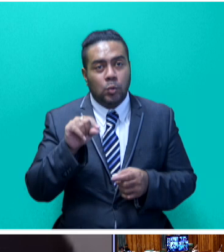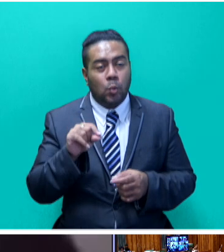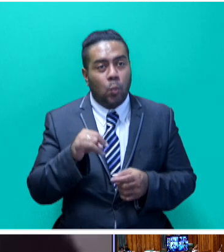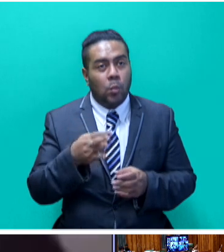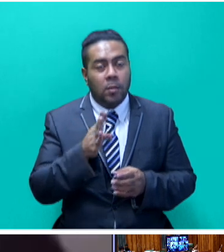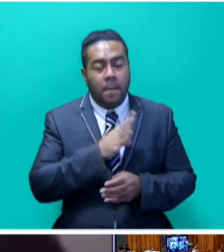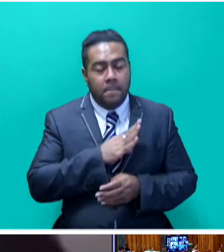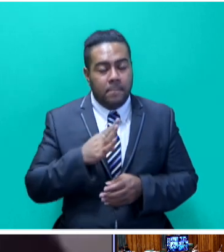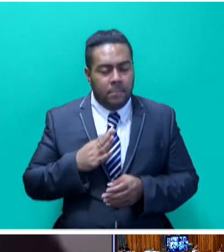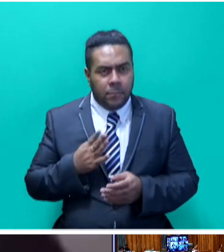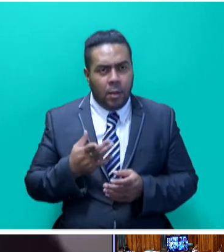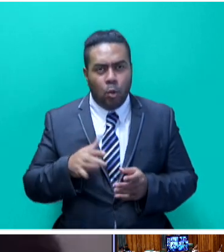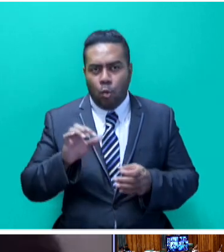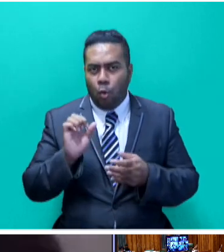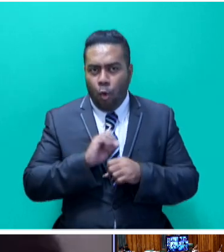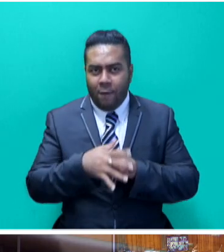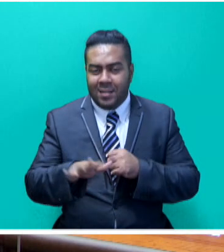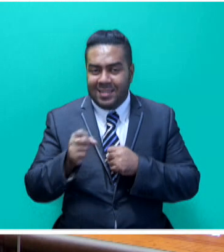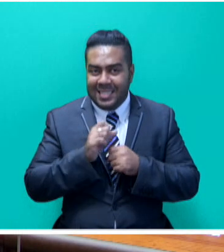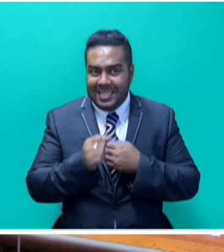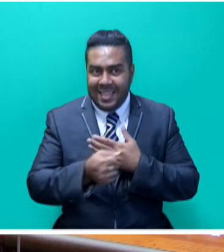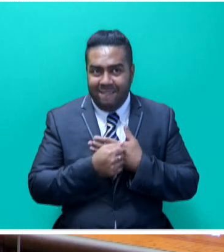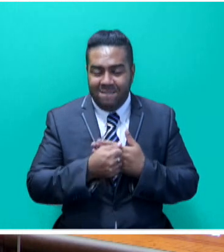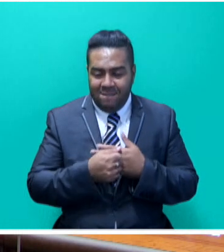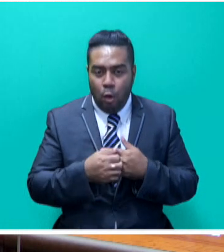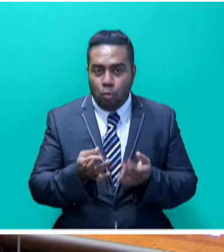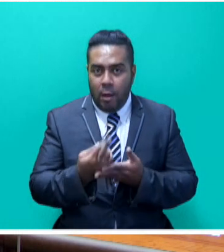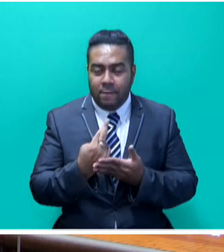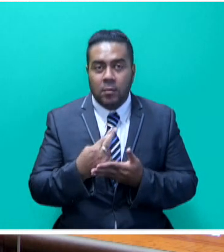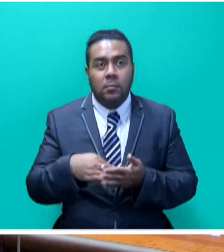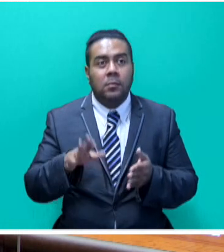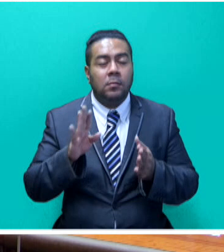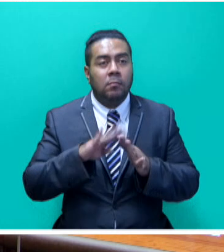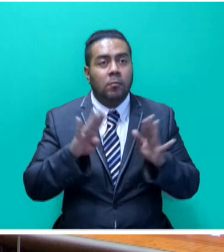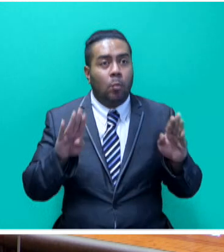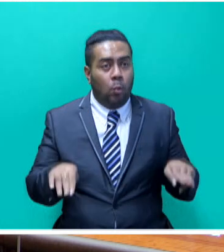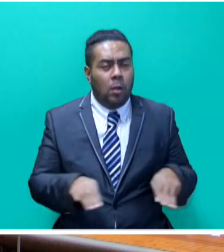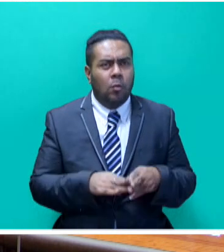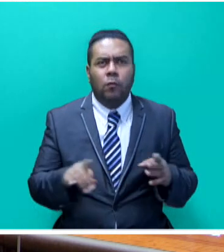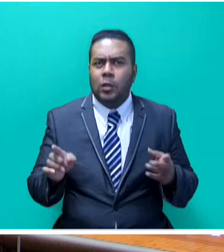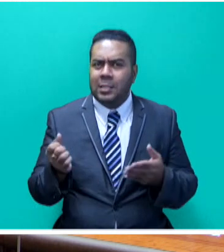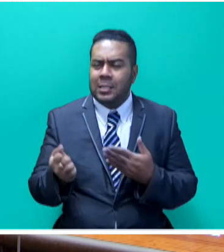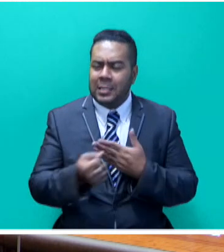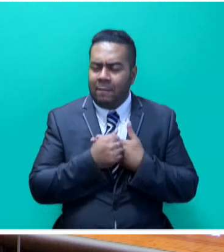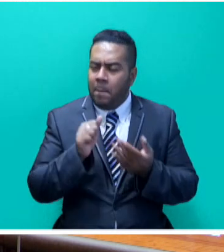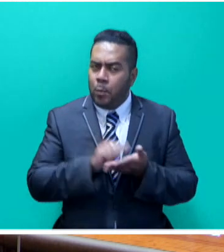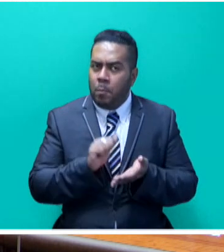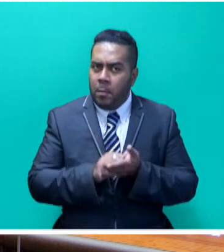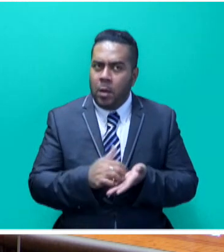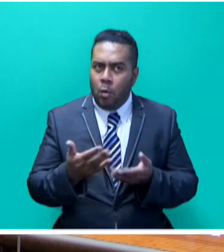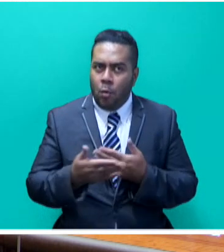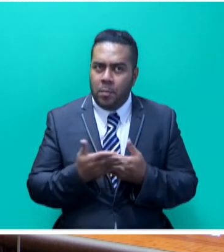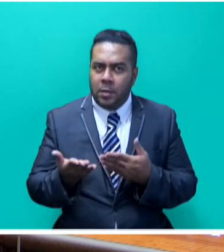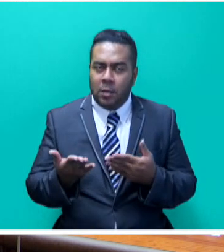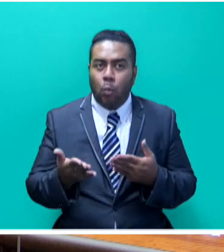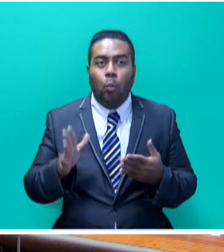Fijian COVID Safe Economic Recovery Framework, sir, we have mapped out a three-tiered approach to safely reopening the tourism industry. Mr.